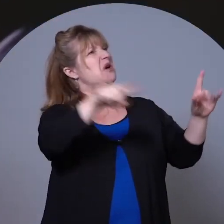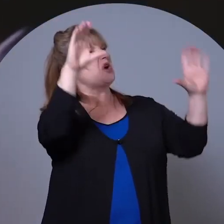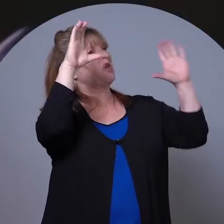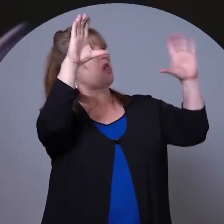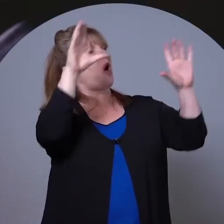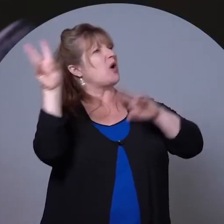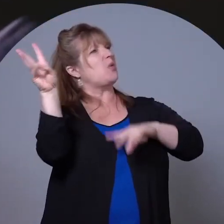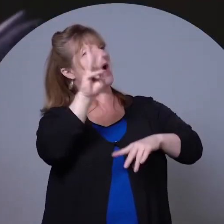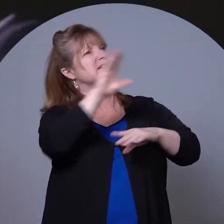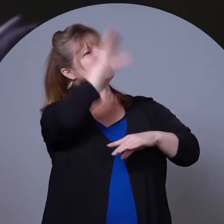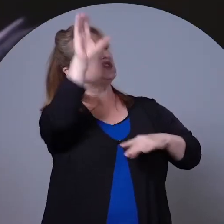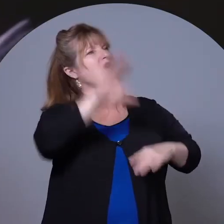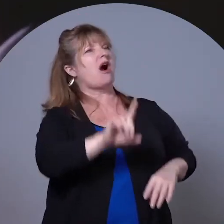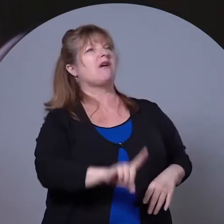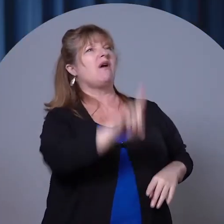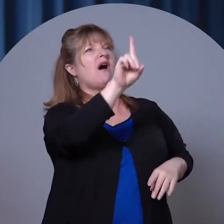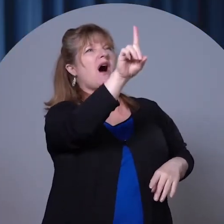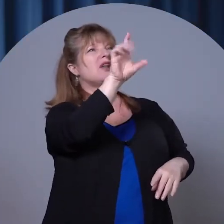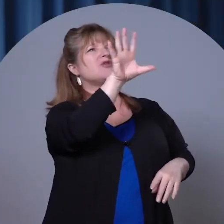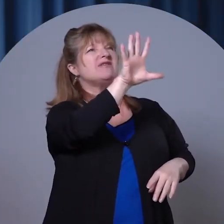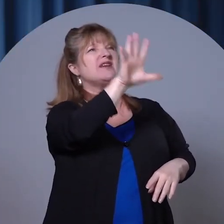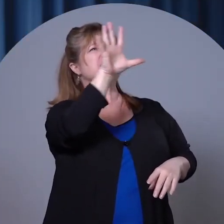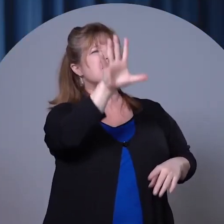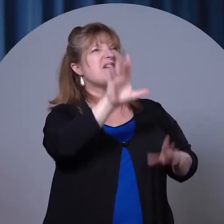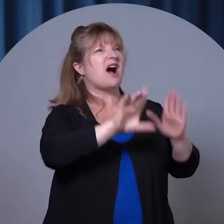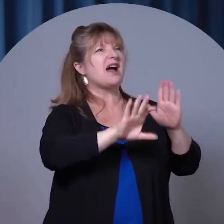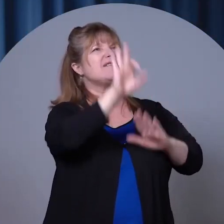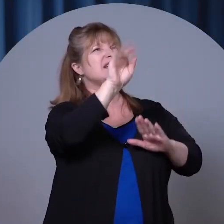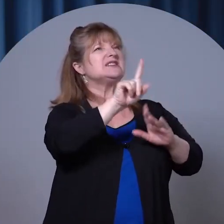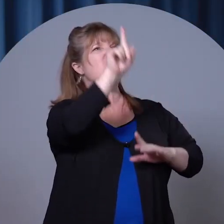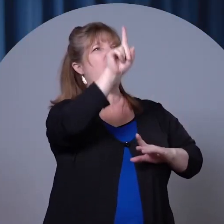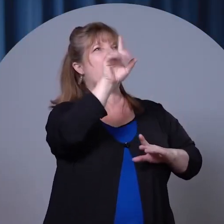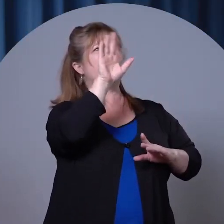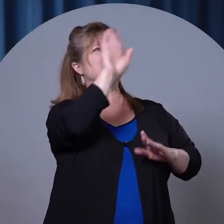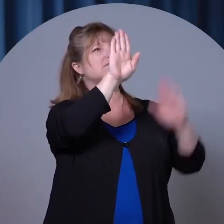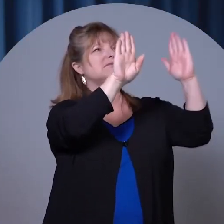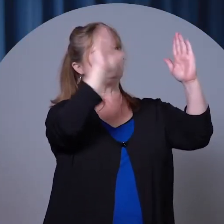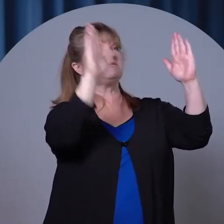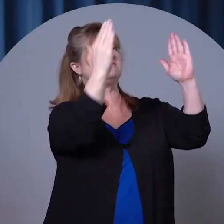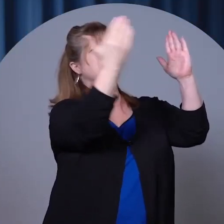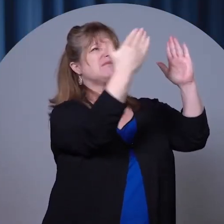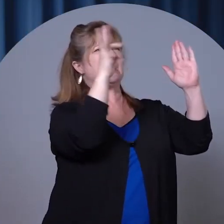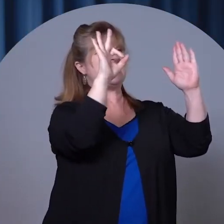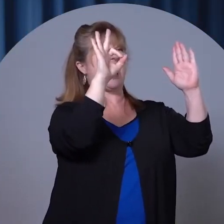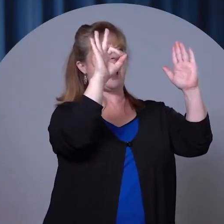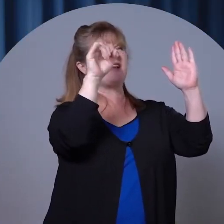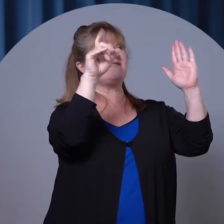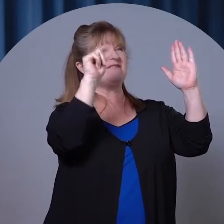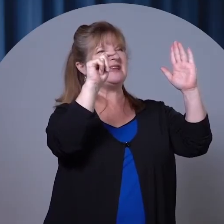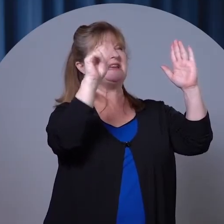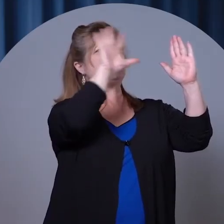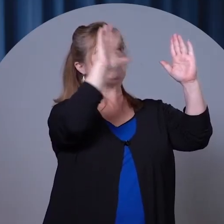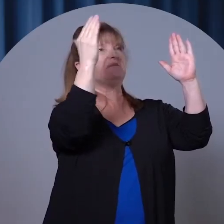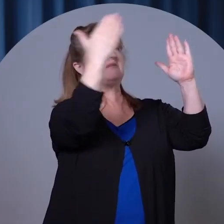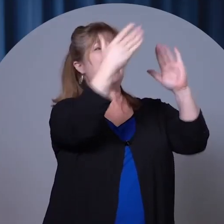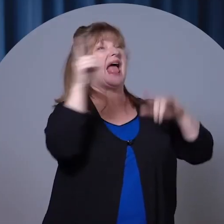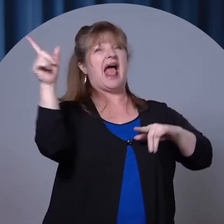imagine 100,000 people living there. So I started writing about 1909 Spokane and settled on